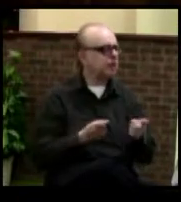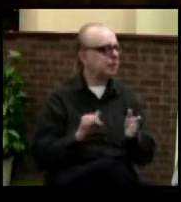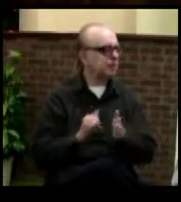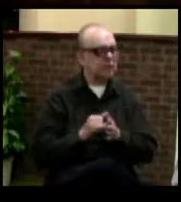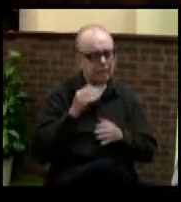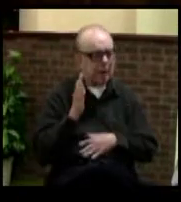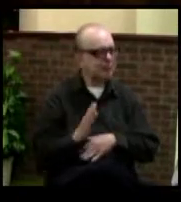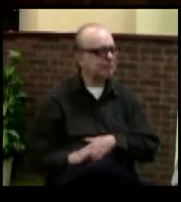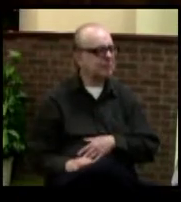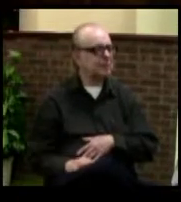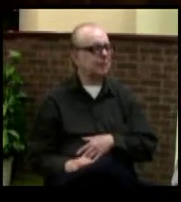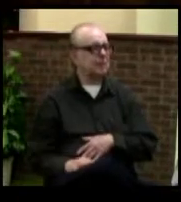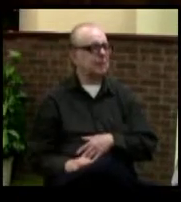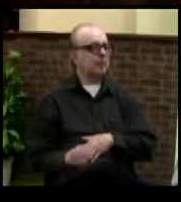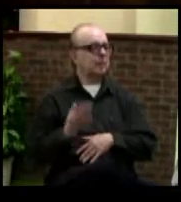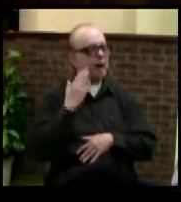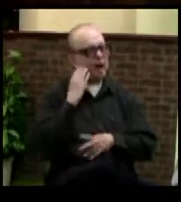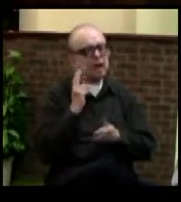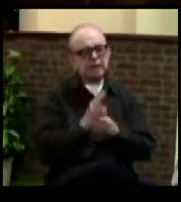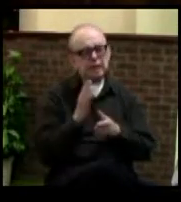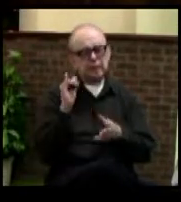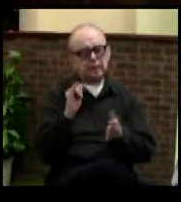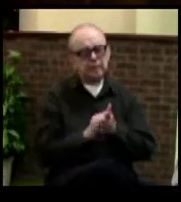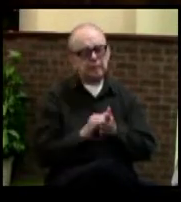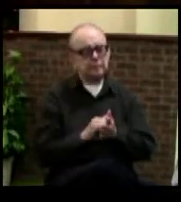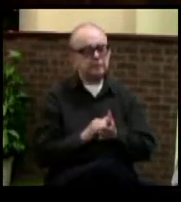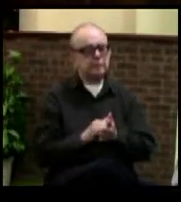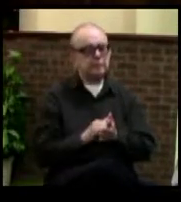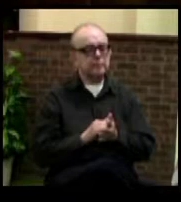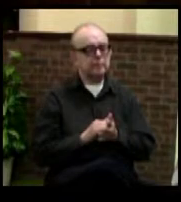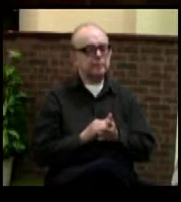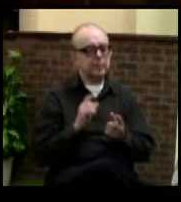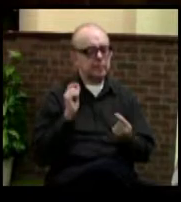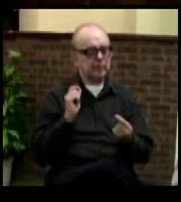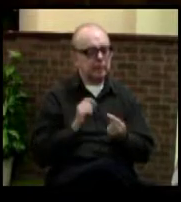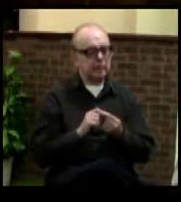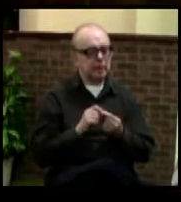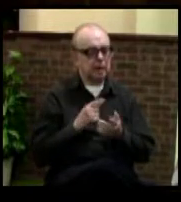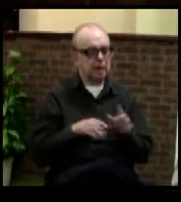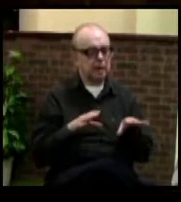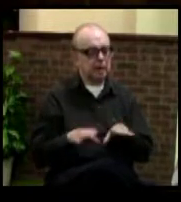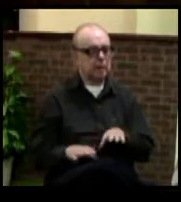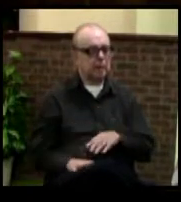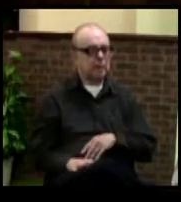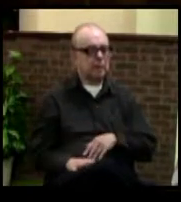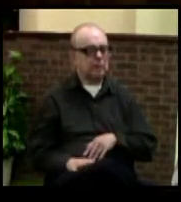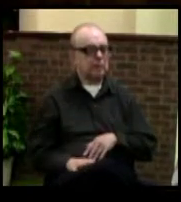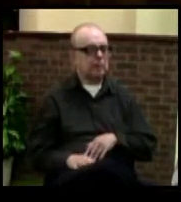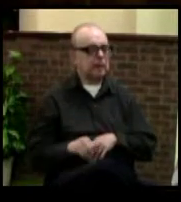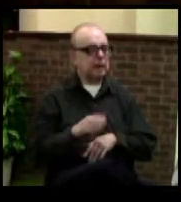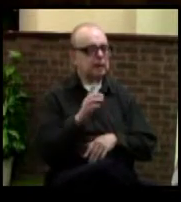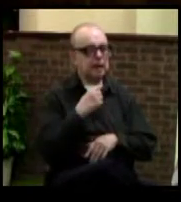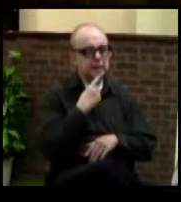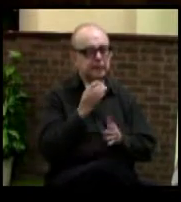it. I know how to handle this. I know exactly what you need right here and right